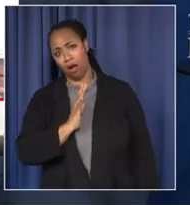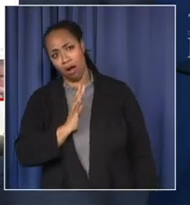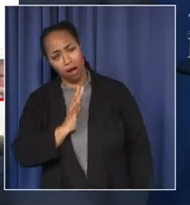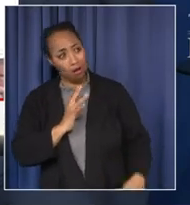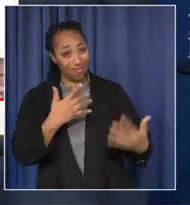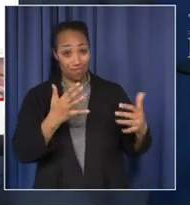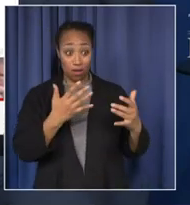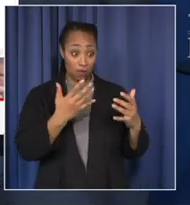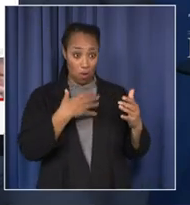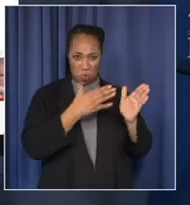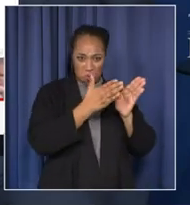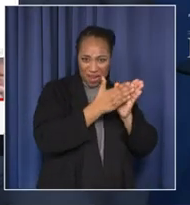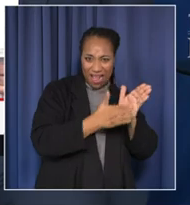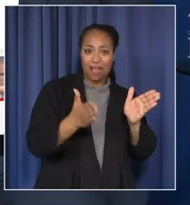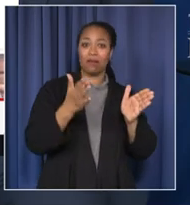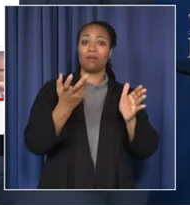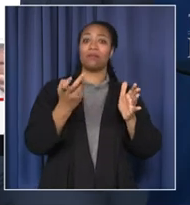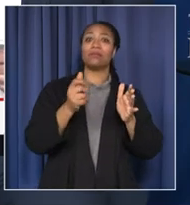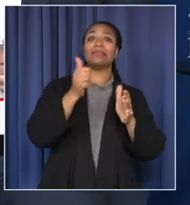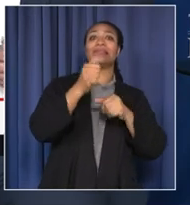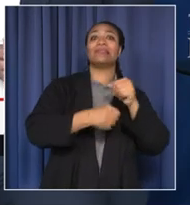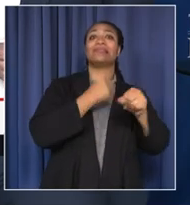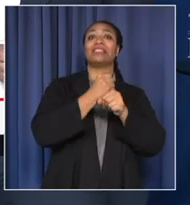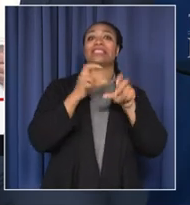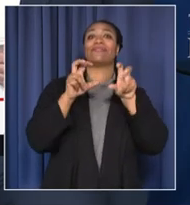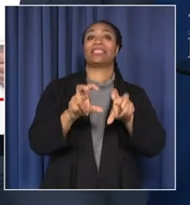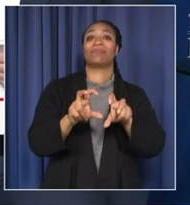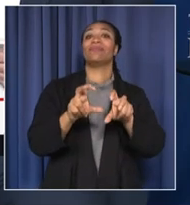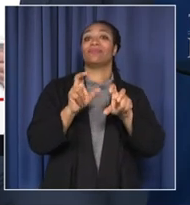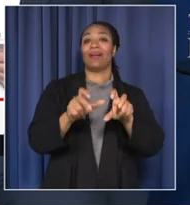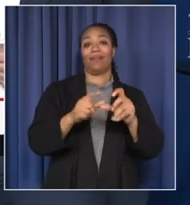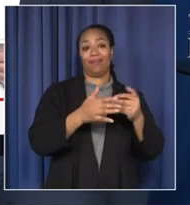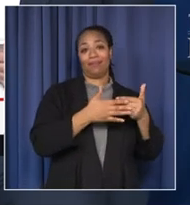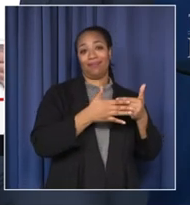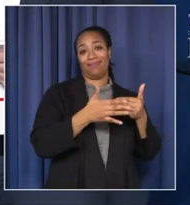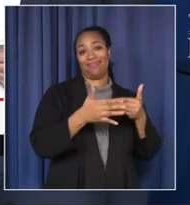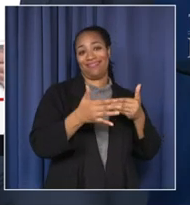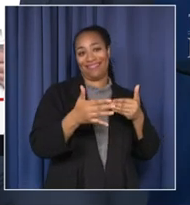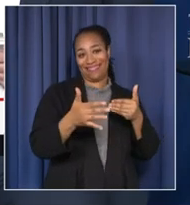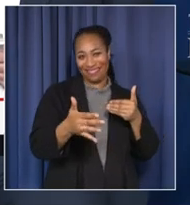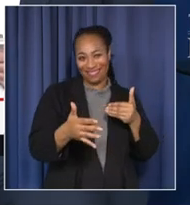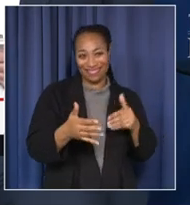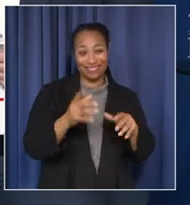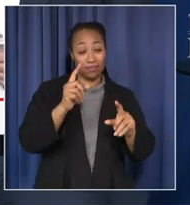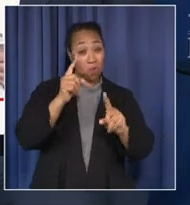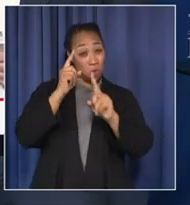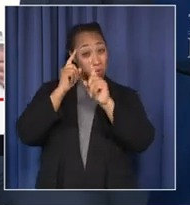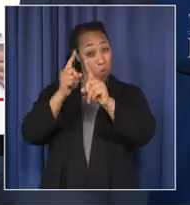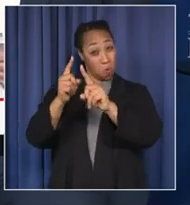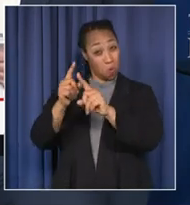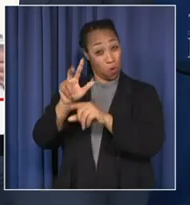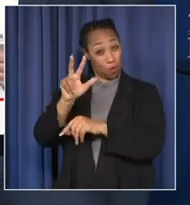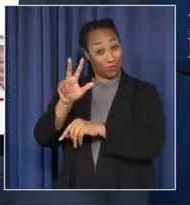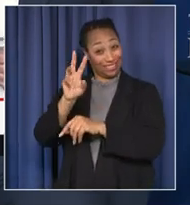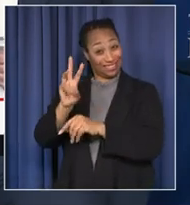create 36,000 units to share. But we also want to learn from our counterparts